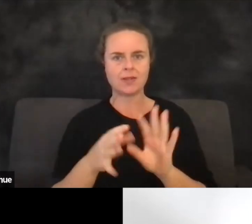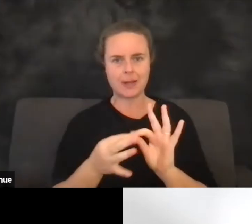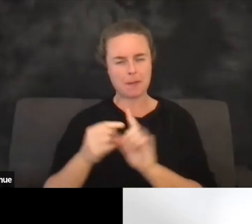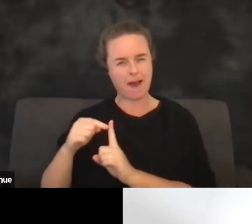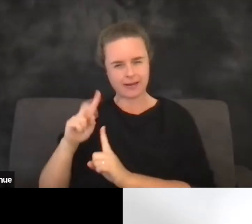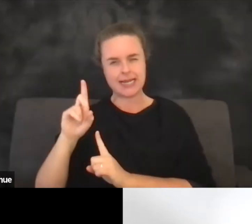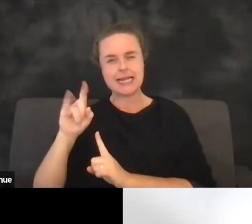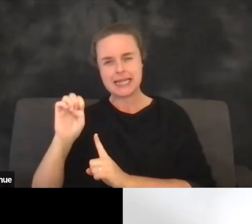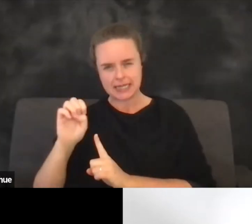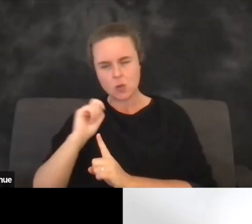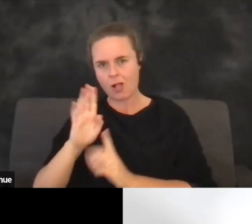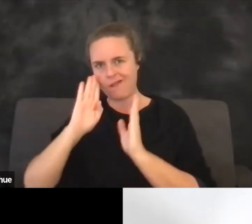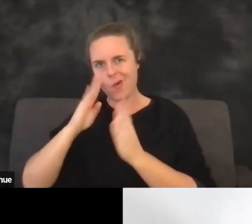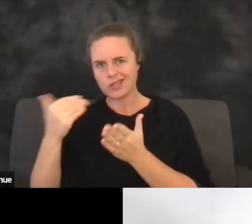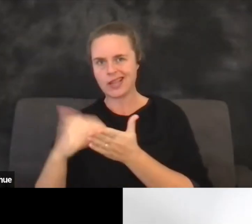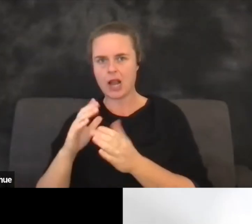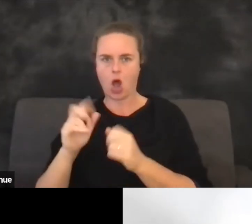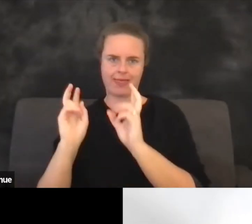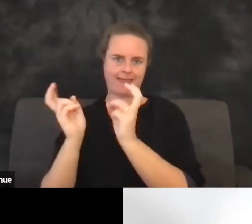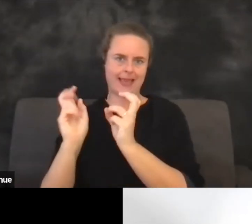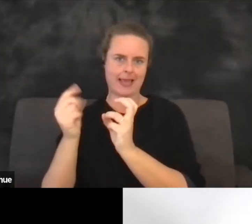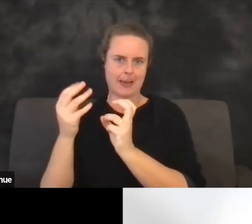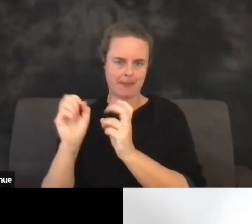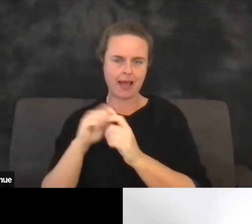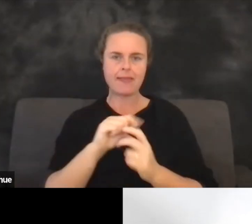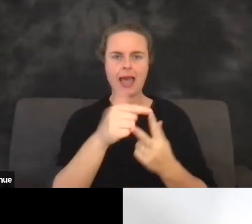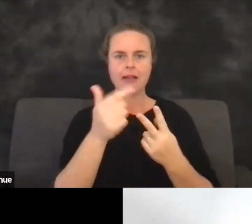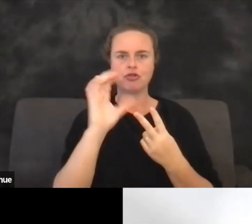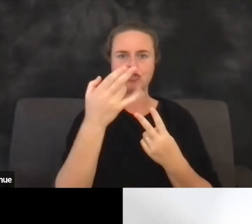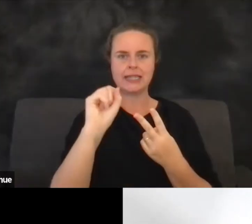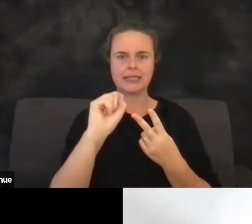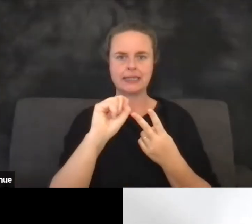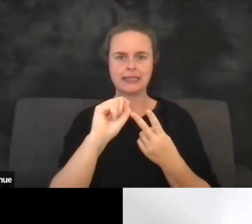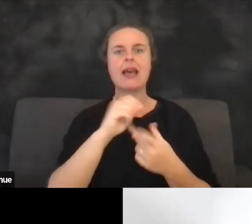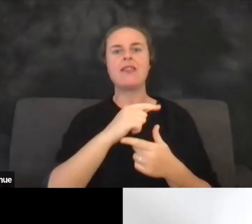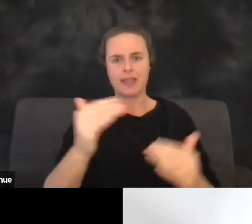theme. Chris, you may have a comment to add, and then we'll move into the more logistical next steps.